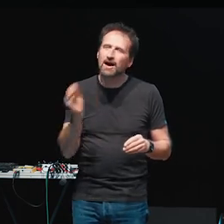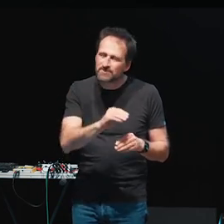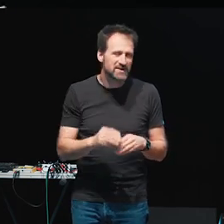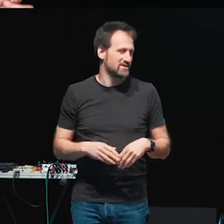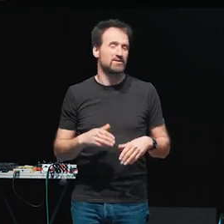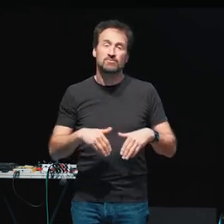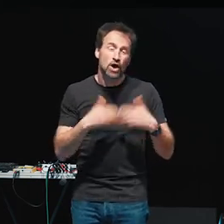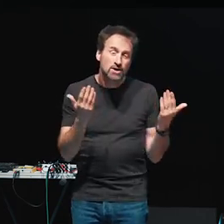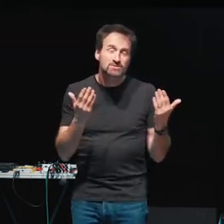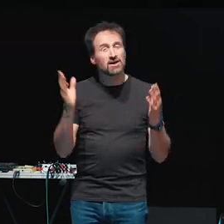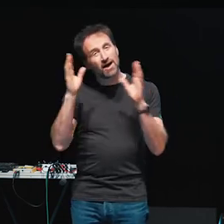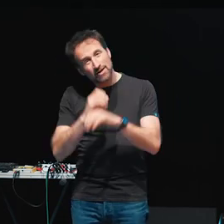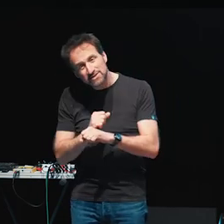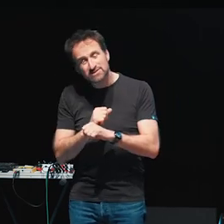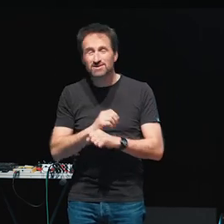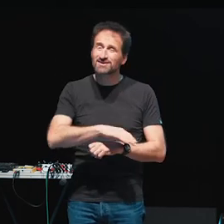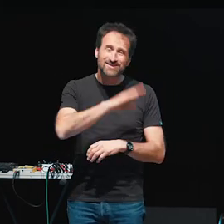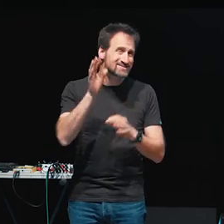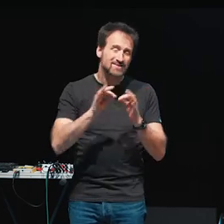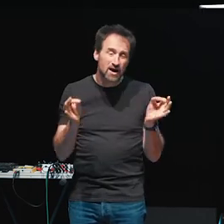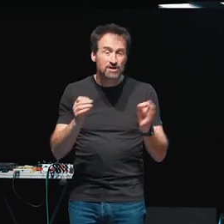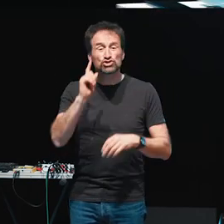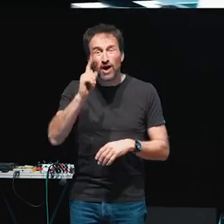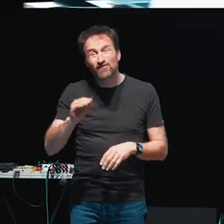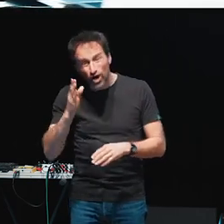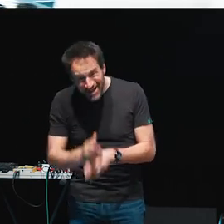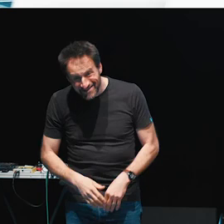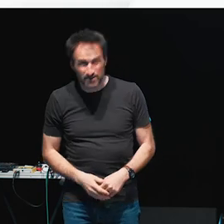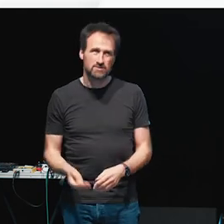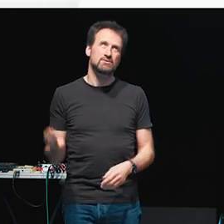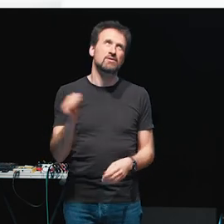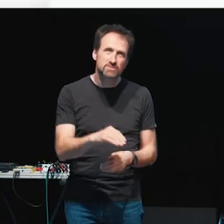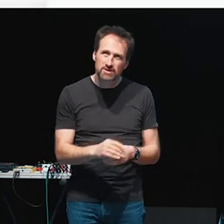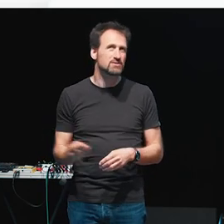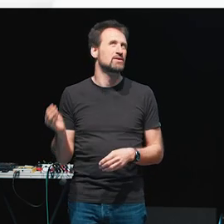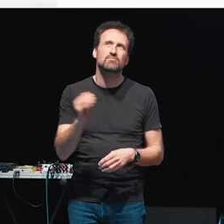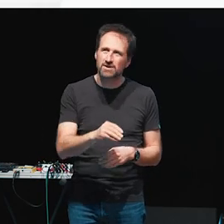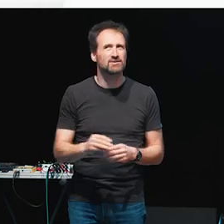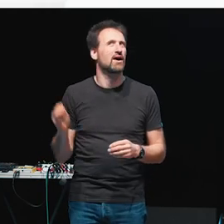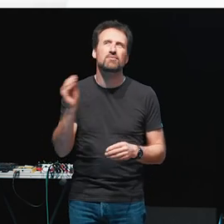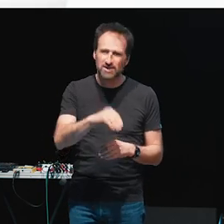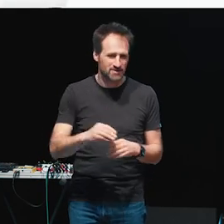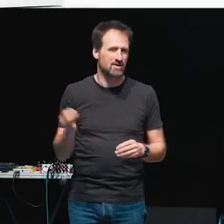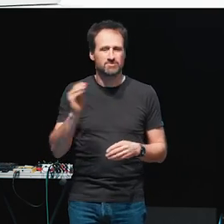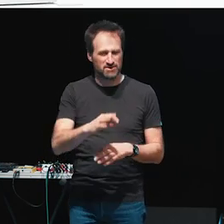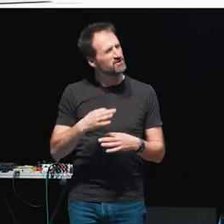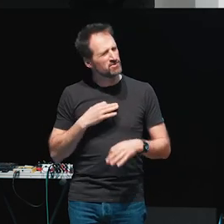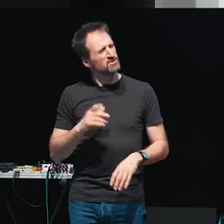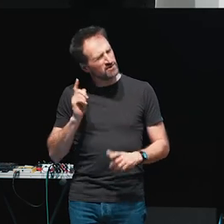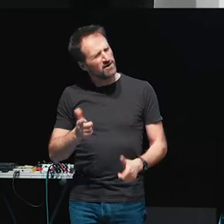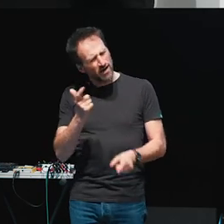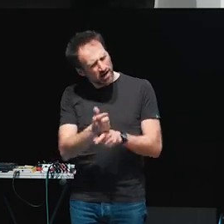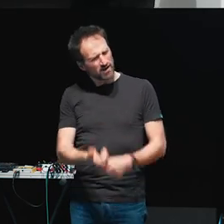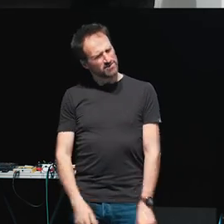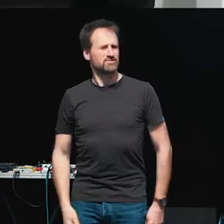in and day out, continuously, even on the weekends sometimes, and I was just starting up. So it was pretty hard for me.